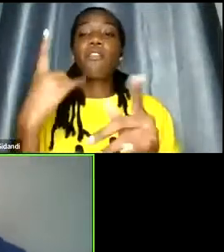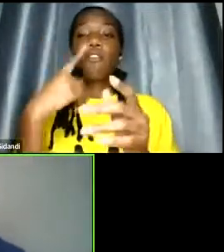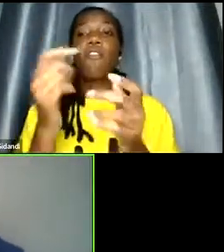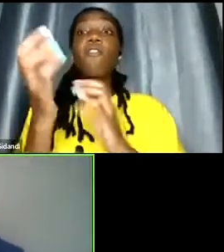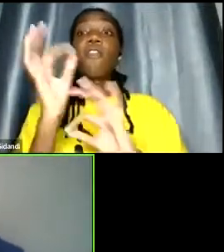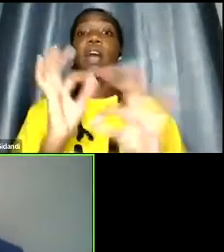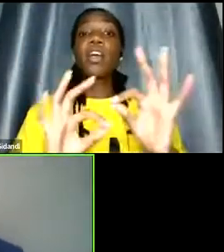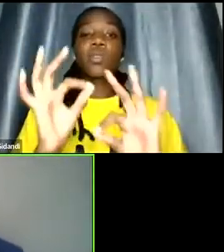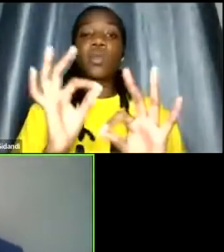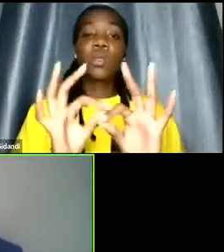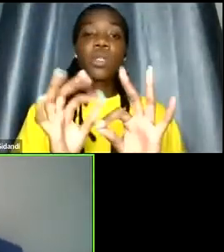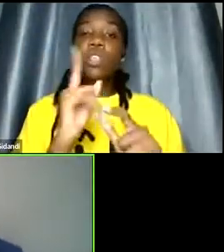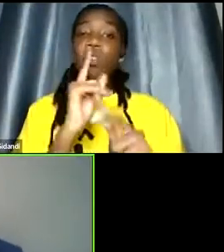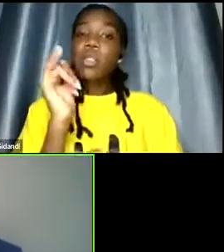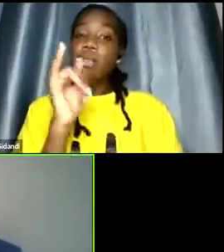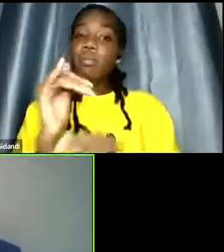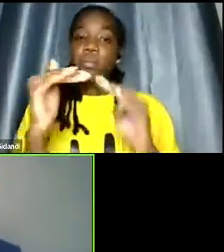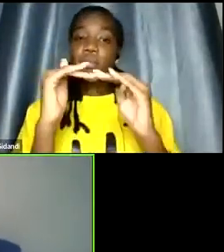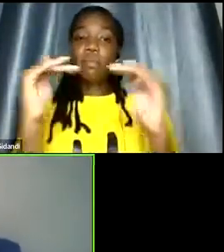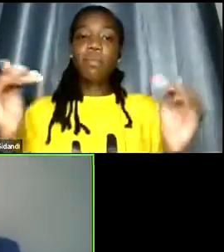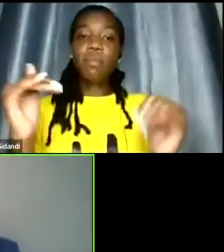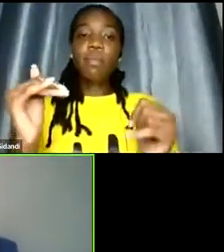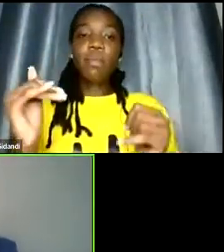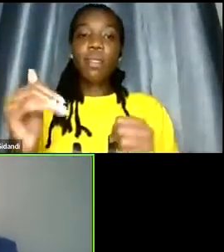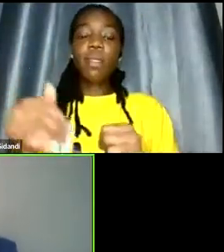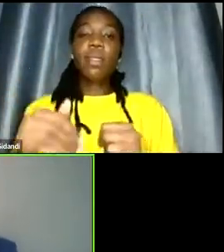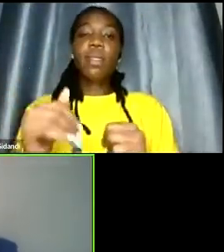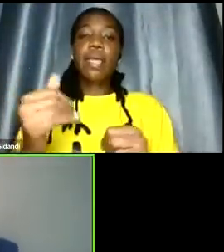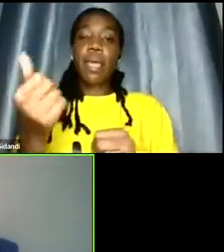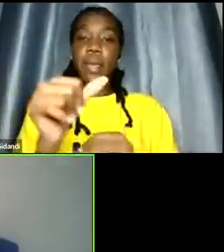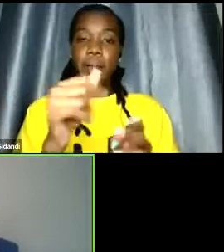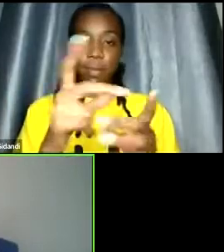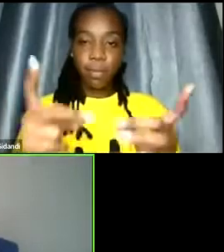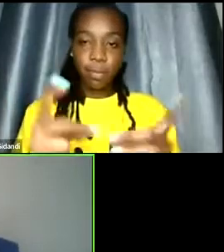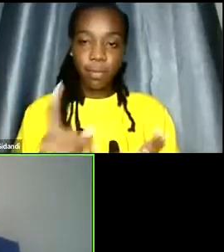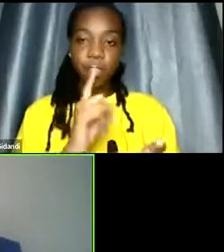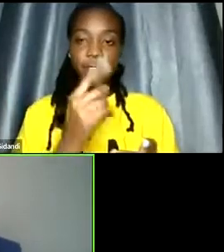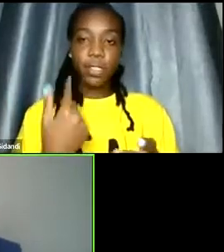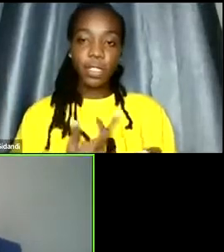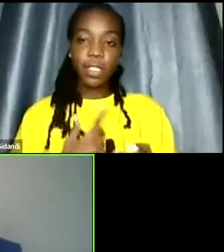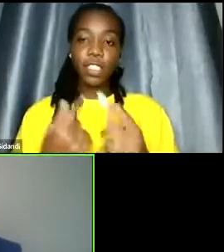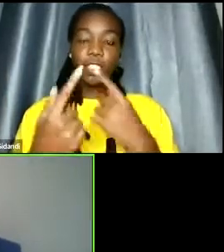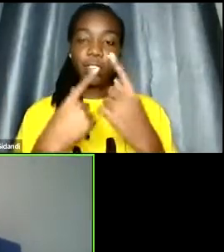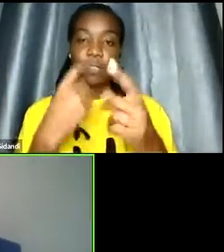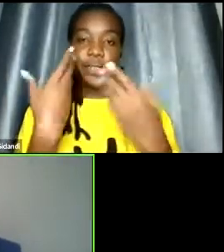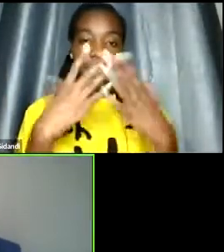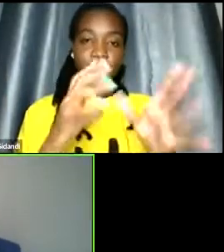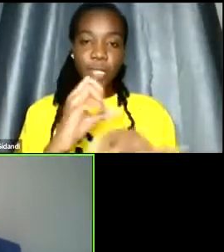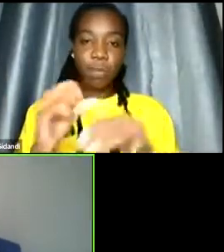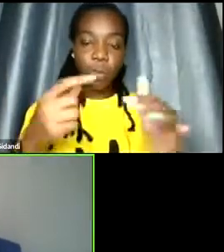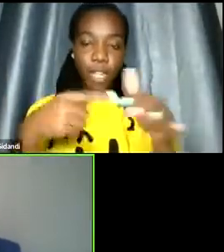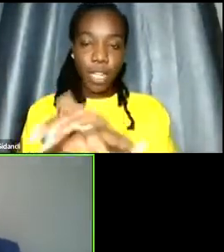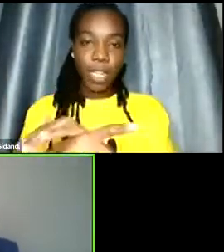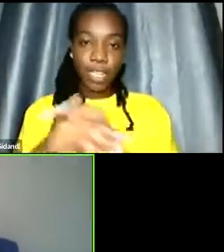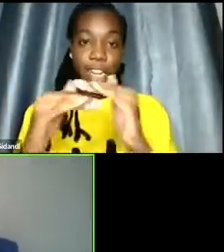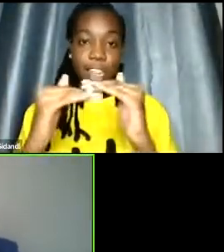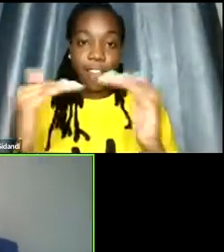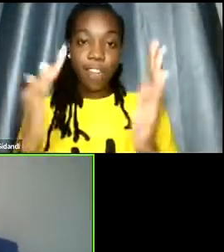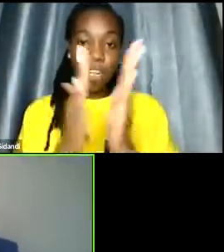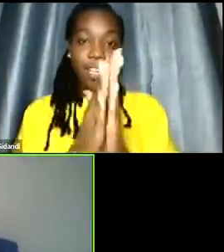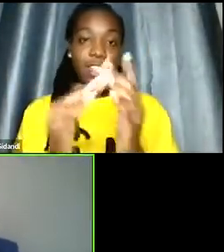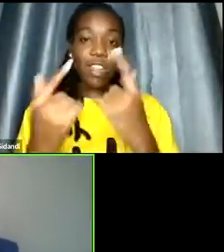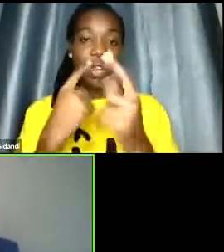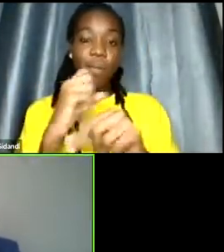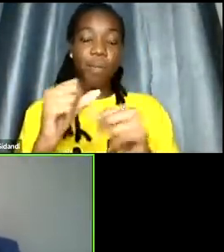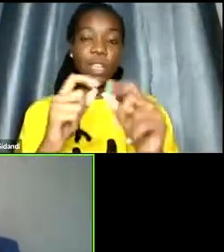three levels in any typical scenario. Entry level, I've mentioned some of the titles. Mid-level, you have supervisor, team lead, and among